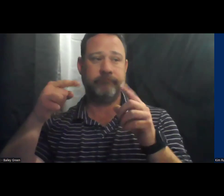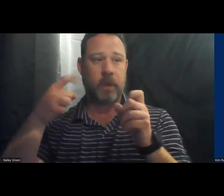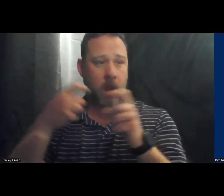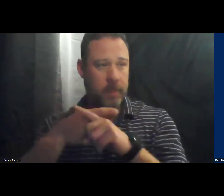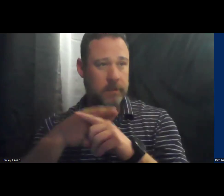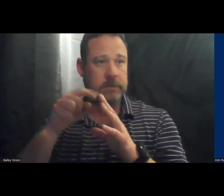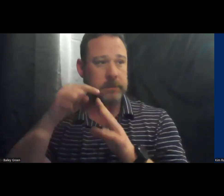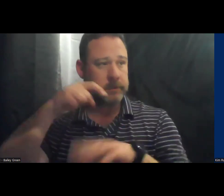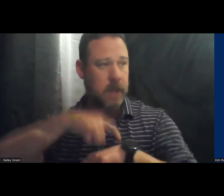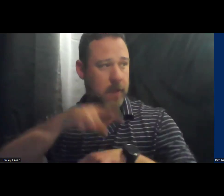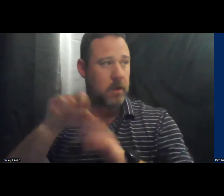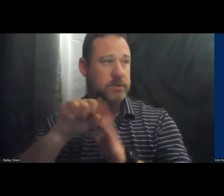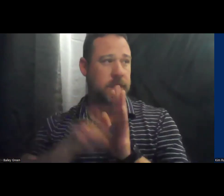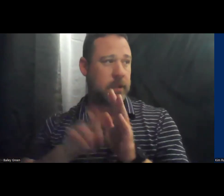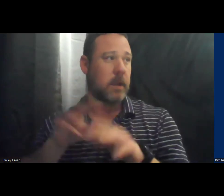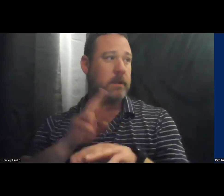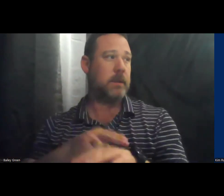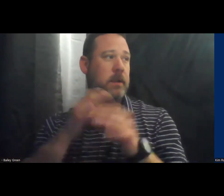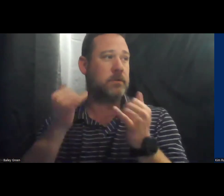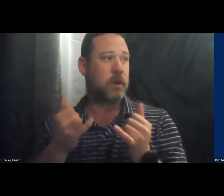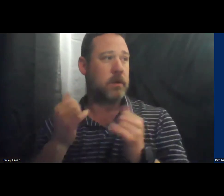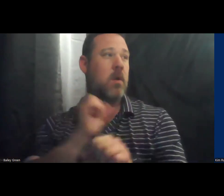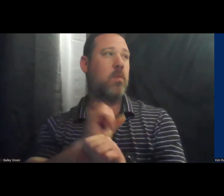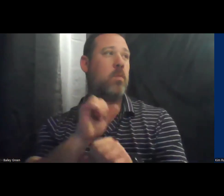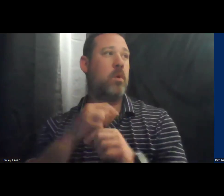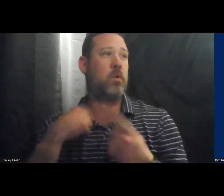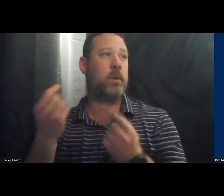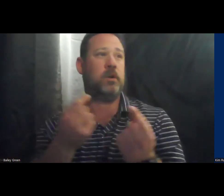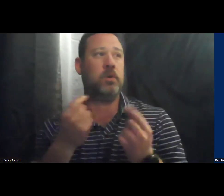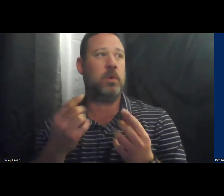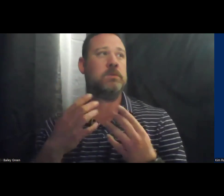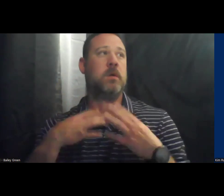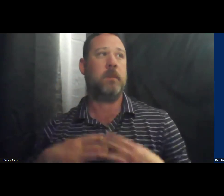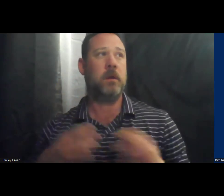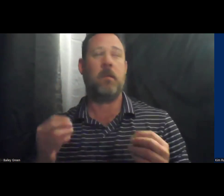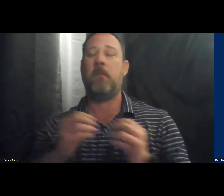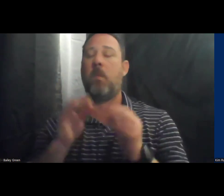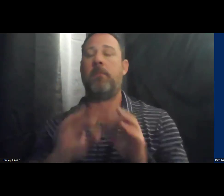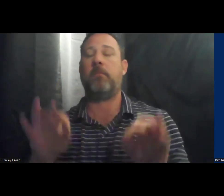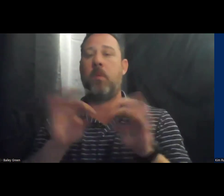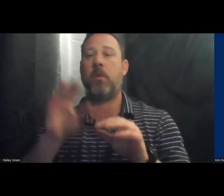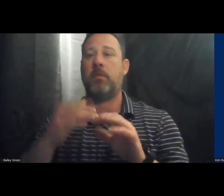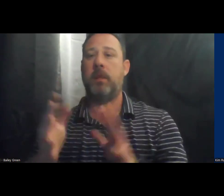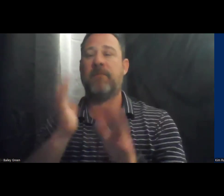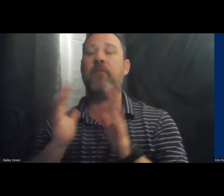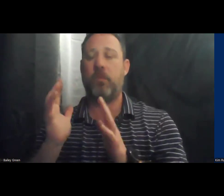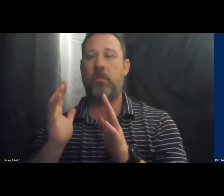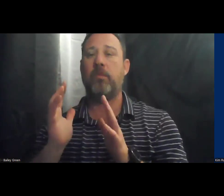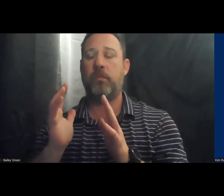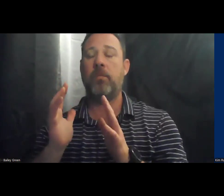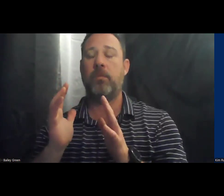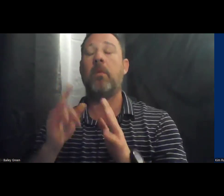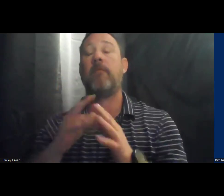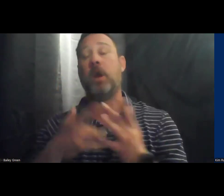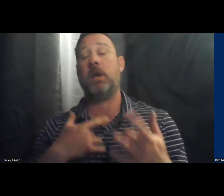our state and in our nation right now. The work that we do here as a committee is more important than ever, and I'm